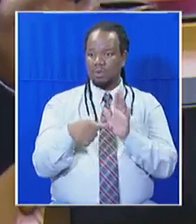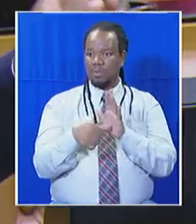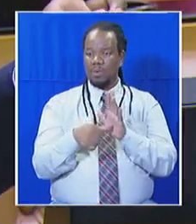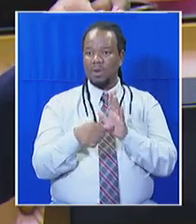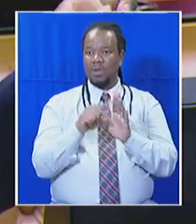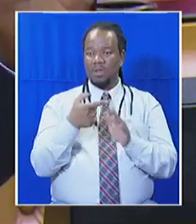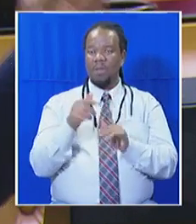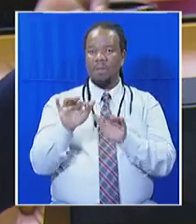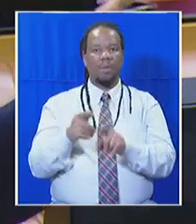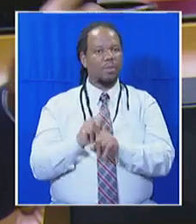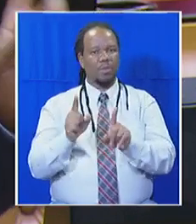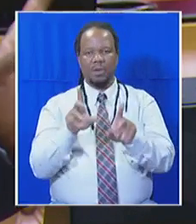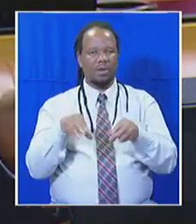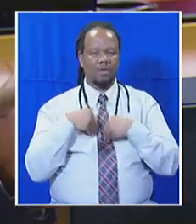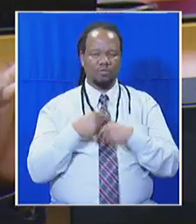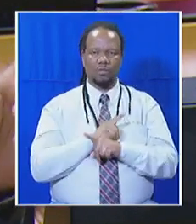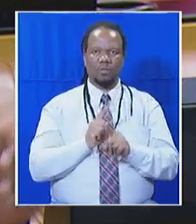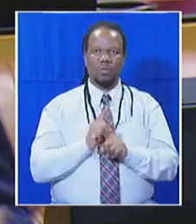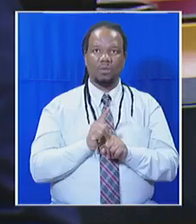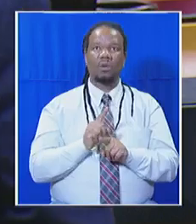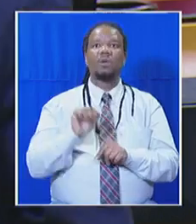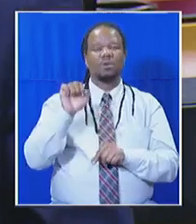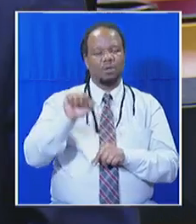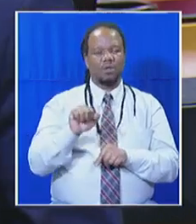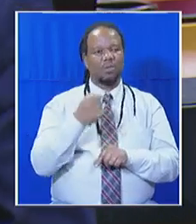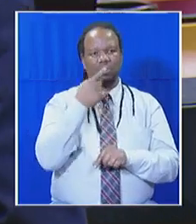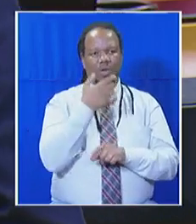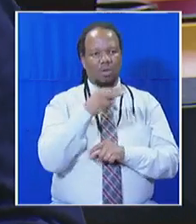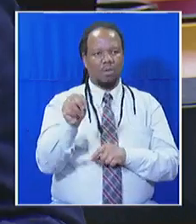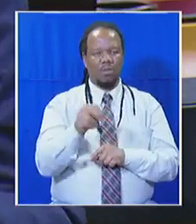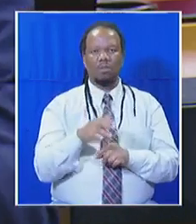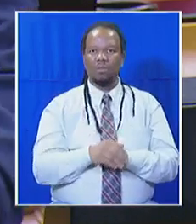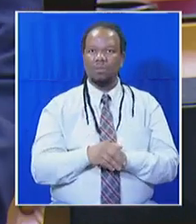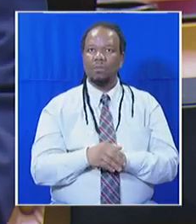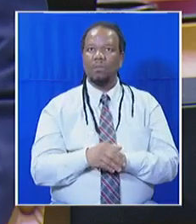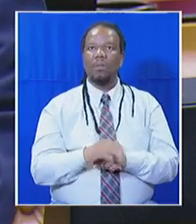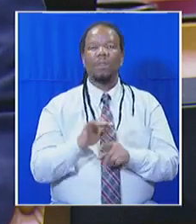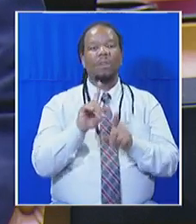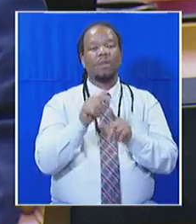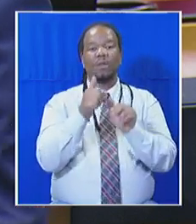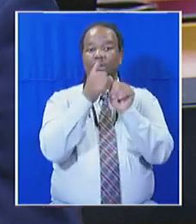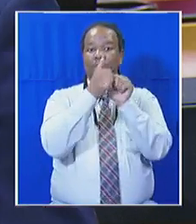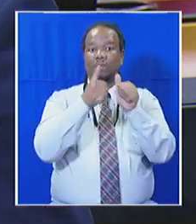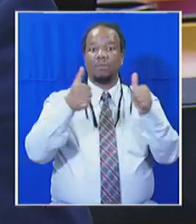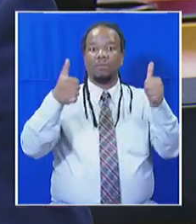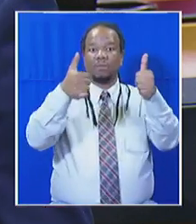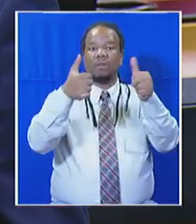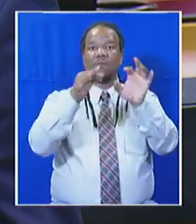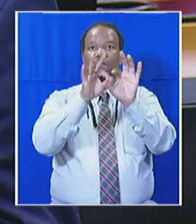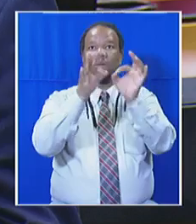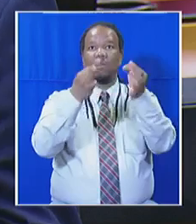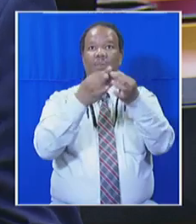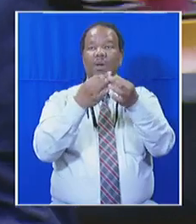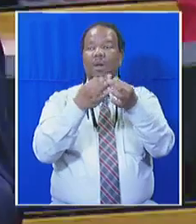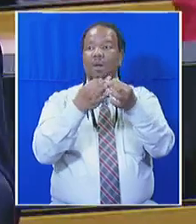logic must be rejected with the contempt that it deserves. Secondly, in the Chief Whip's Forum, Honorable Steenhuisen, there